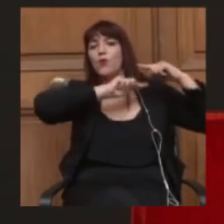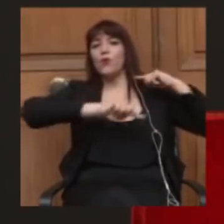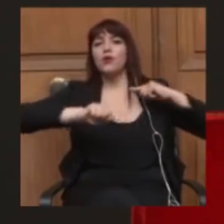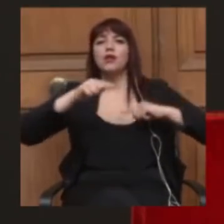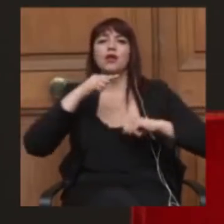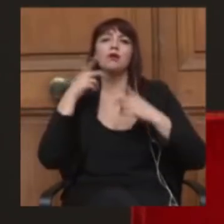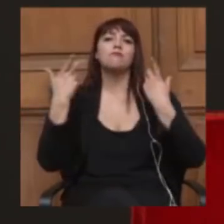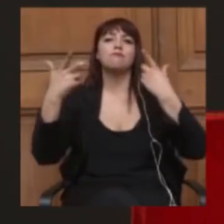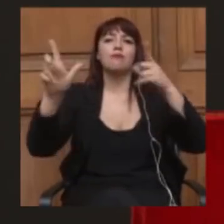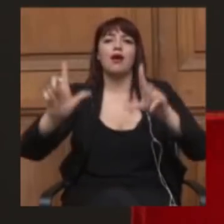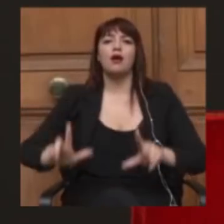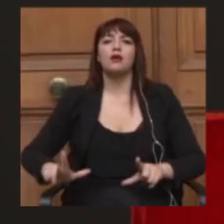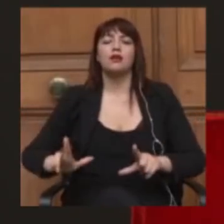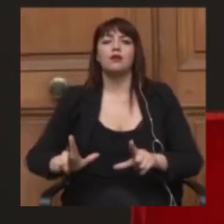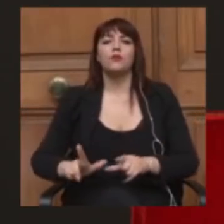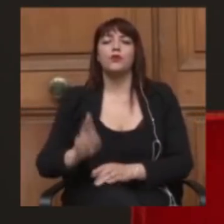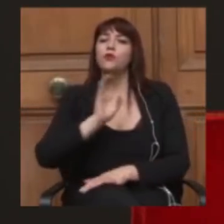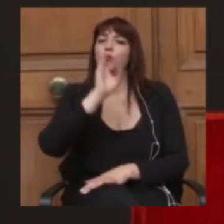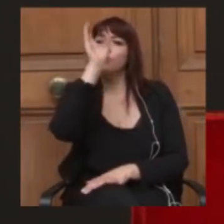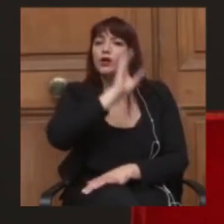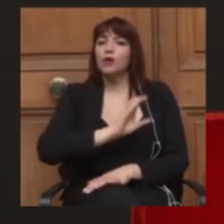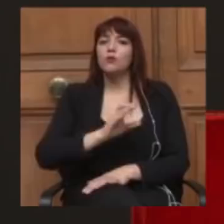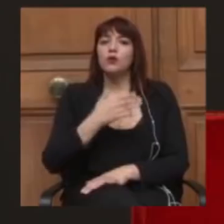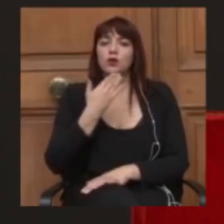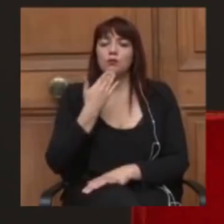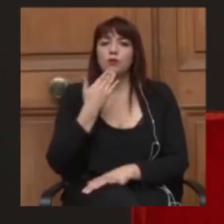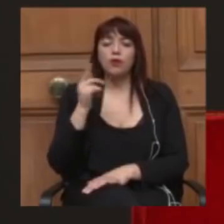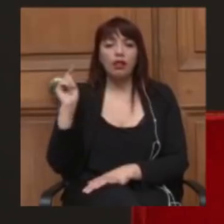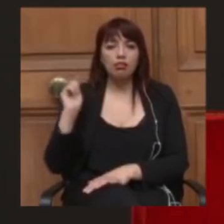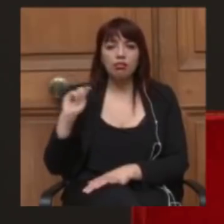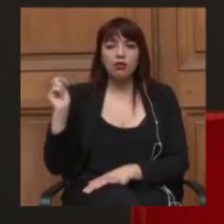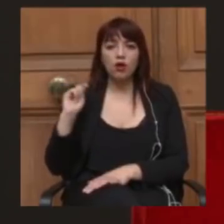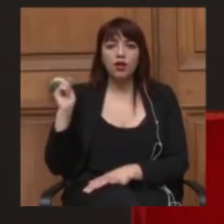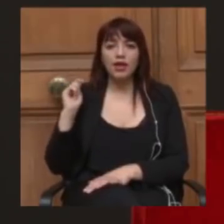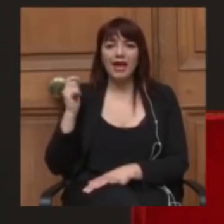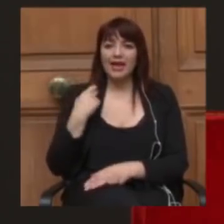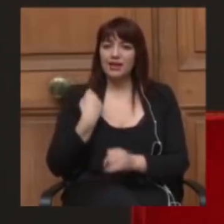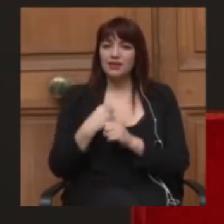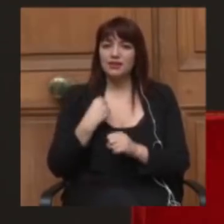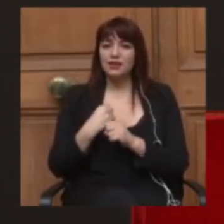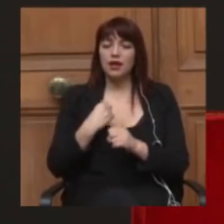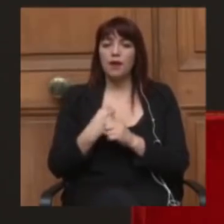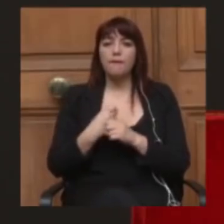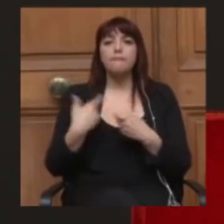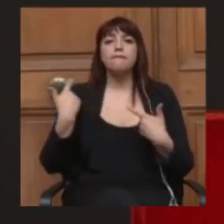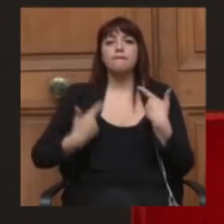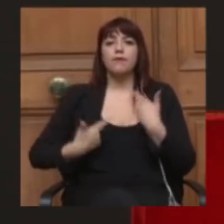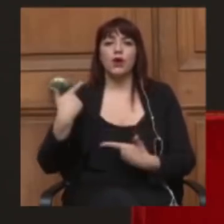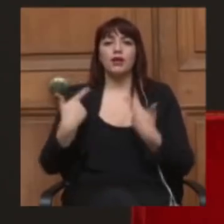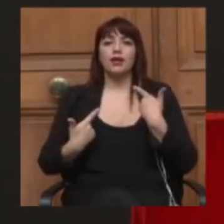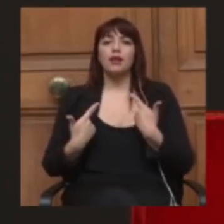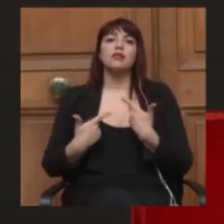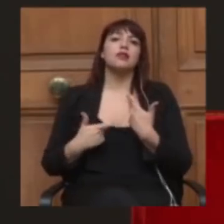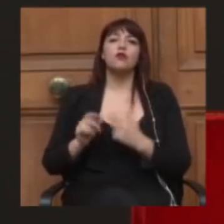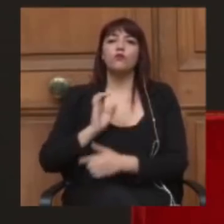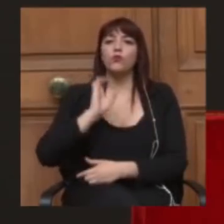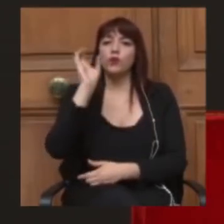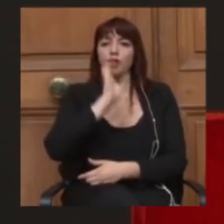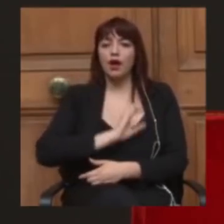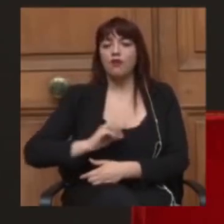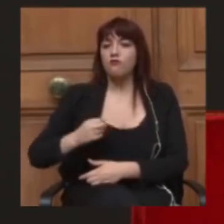theory. For the ethical and political task is to assert the value of lives, of